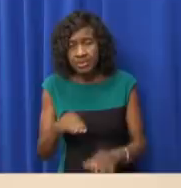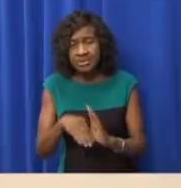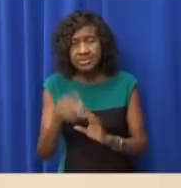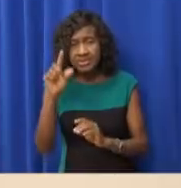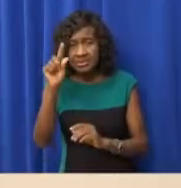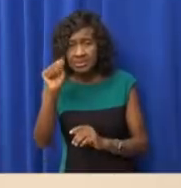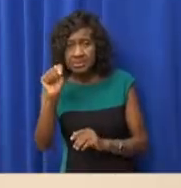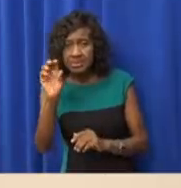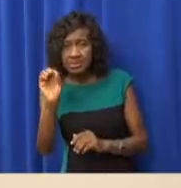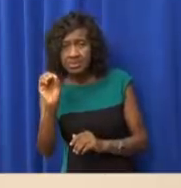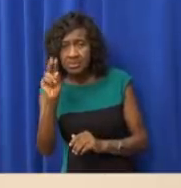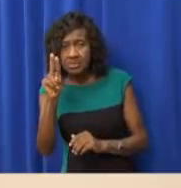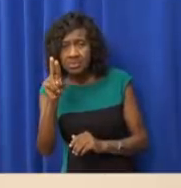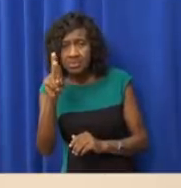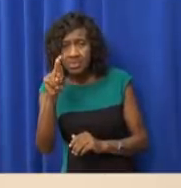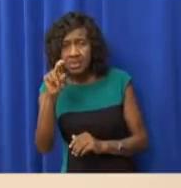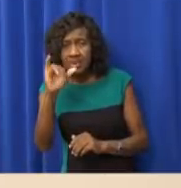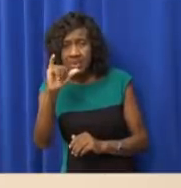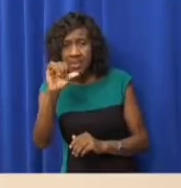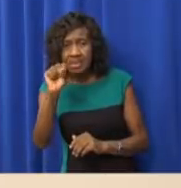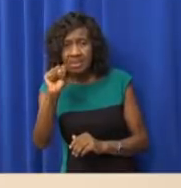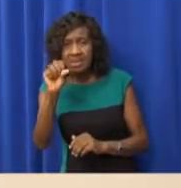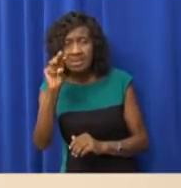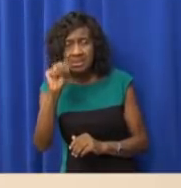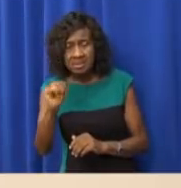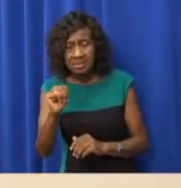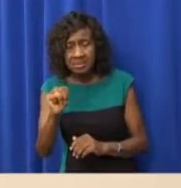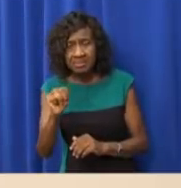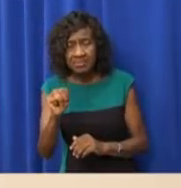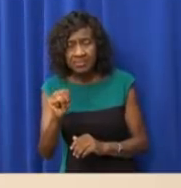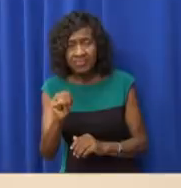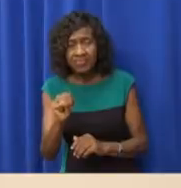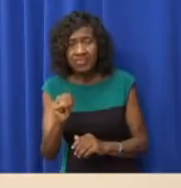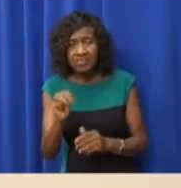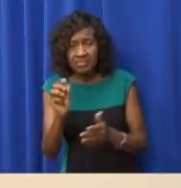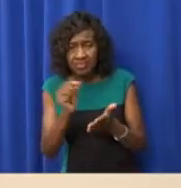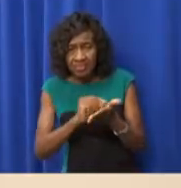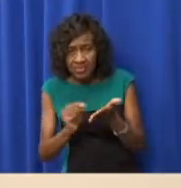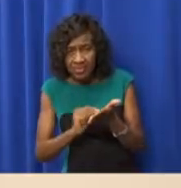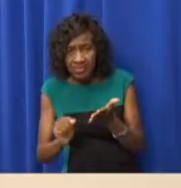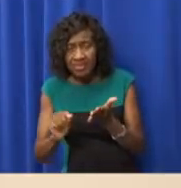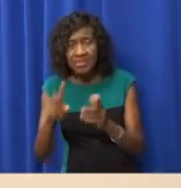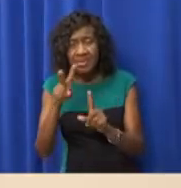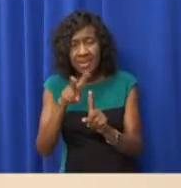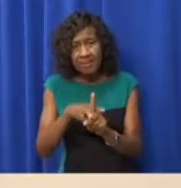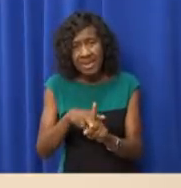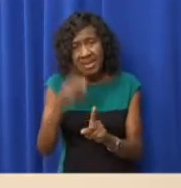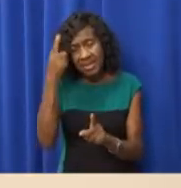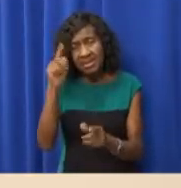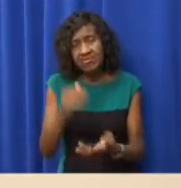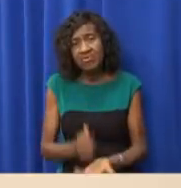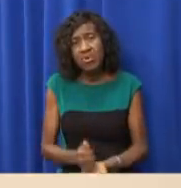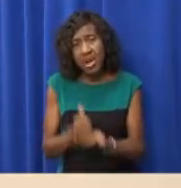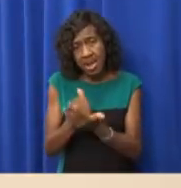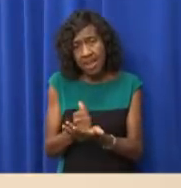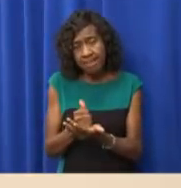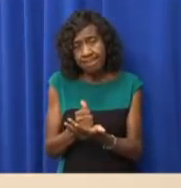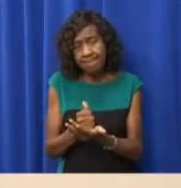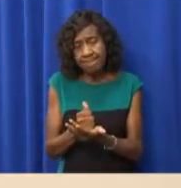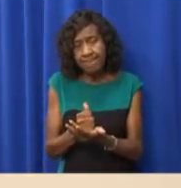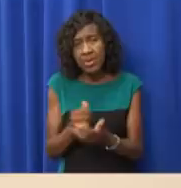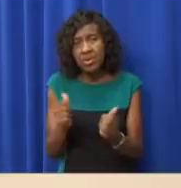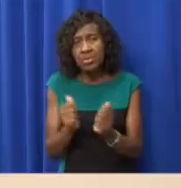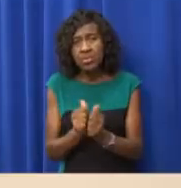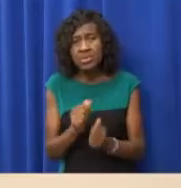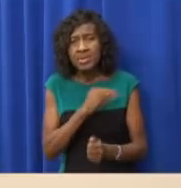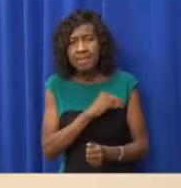government has now extended the deadline for unemployed Caymanian tourism-related employees to register for assistance with the Ministry of